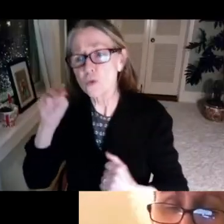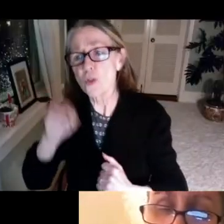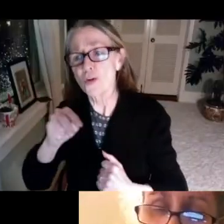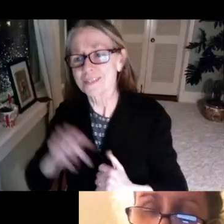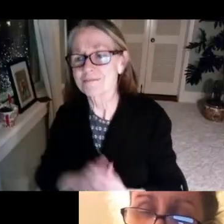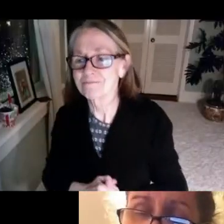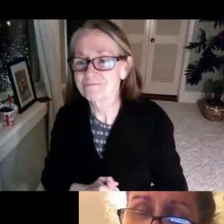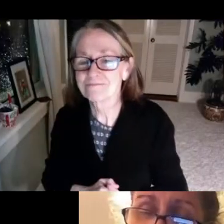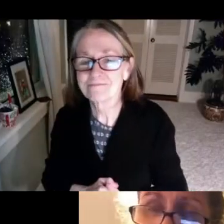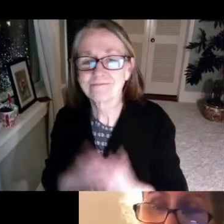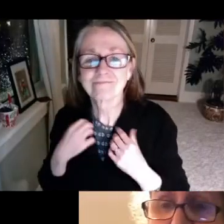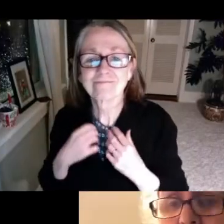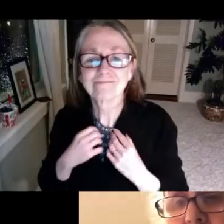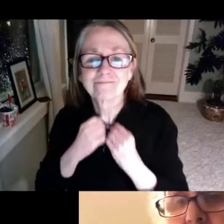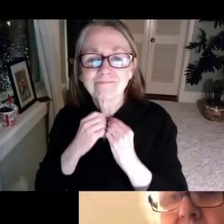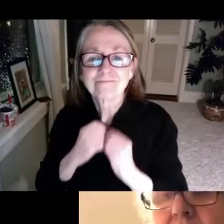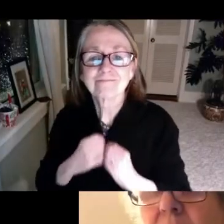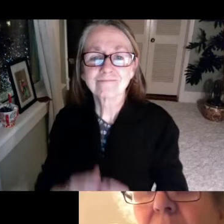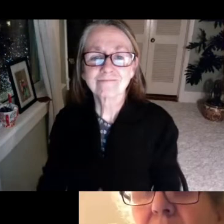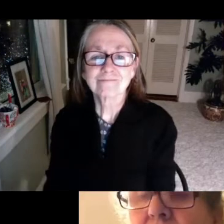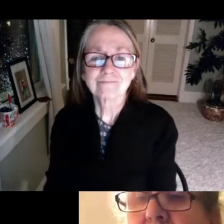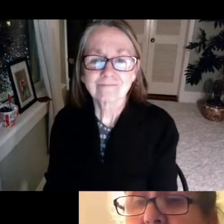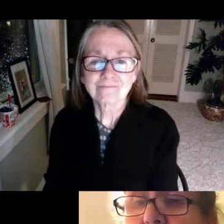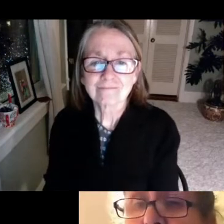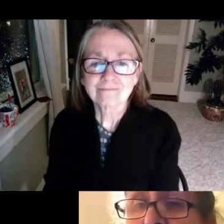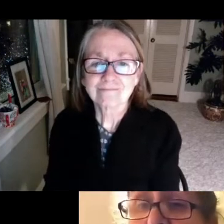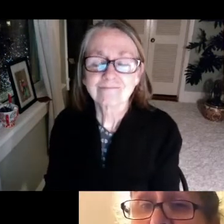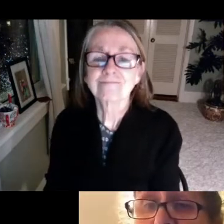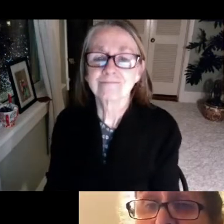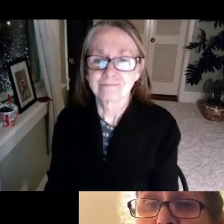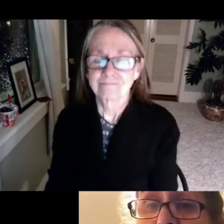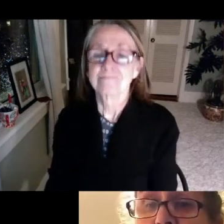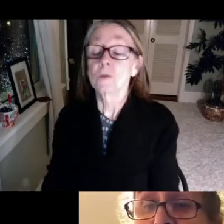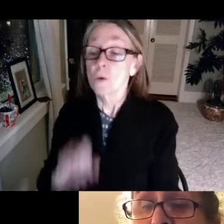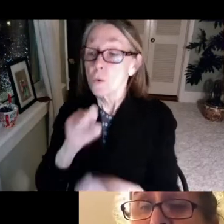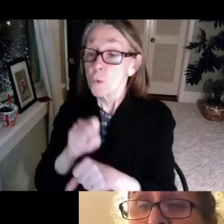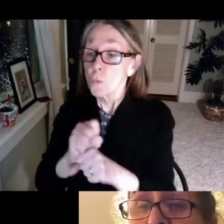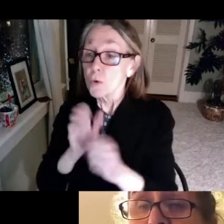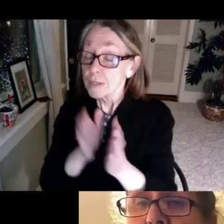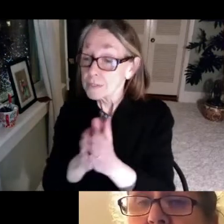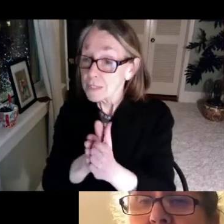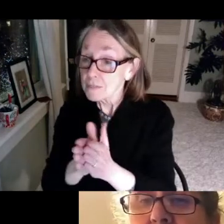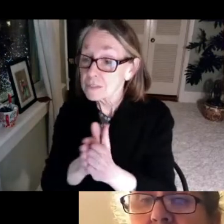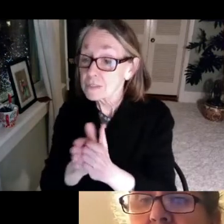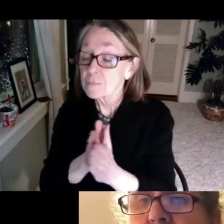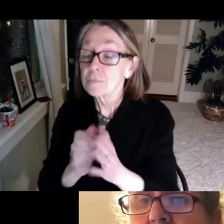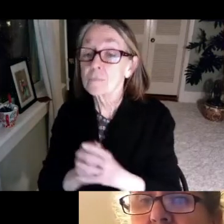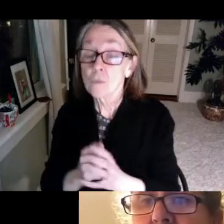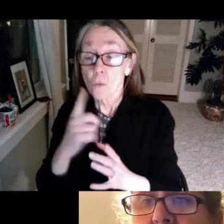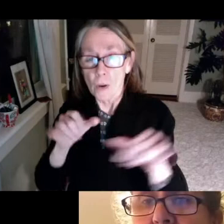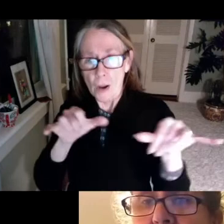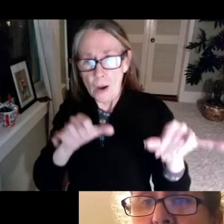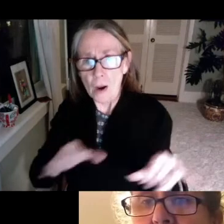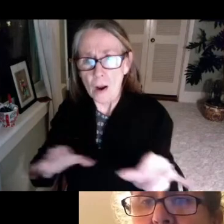So we're going to talk about work incentives. One of the most common concerns people have about transitioning